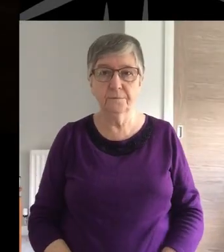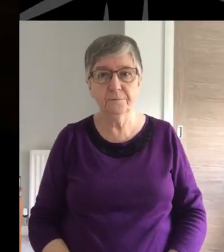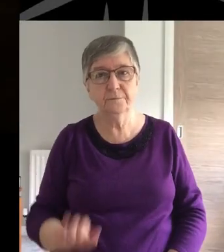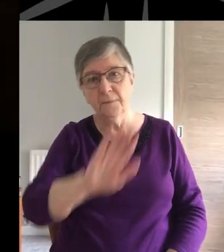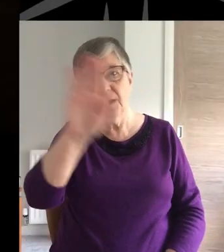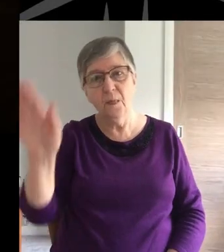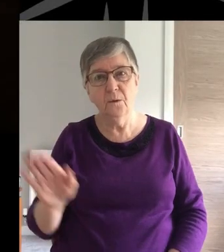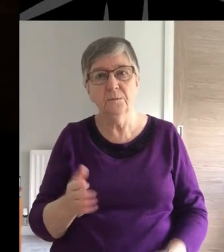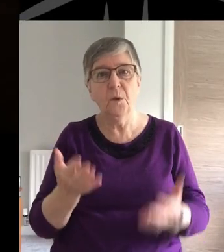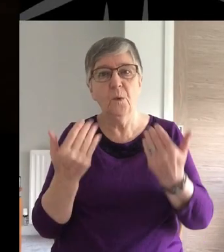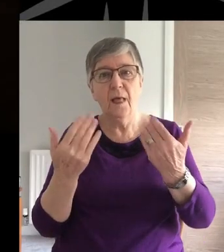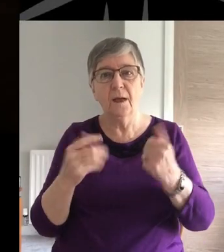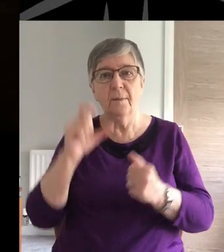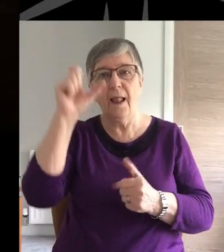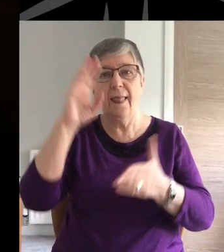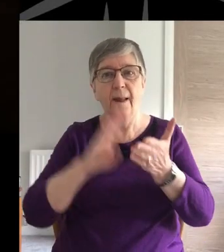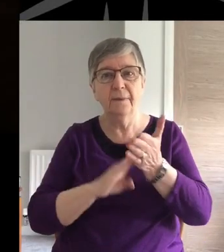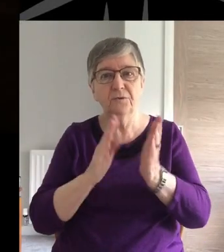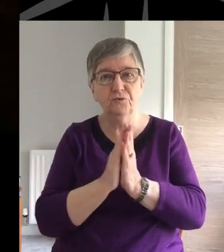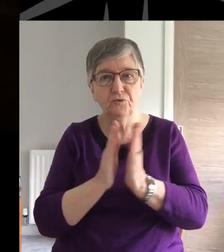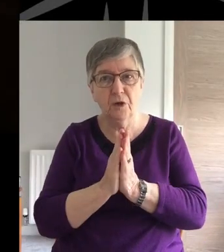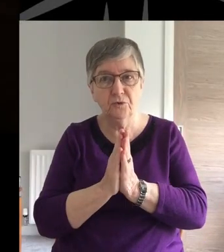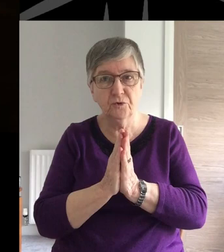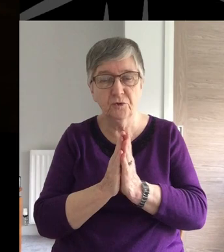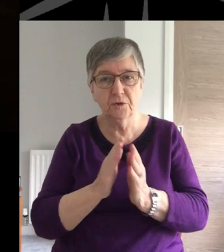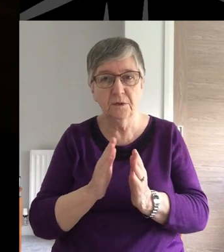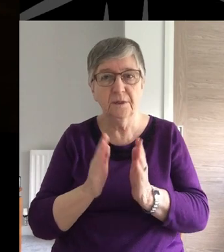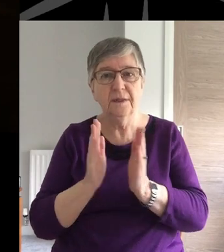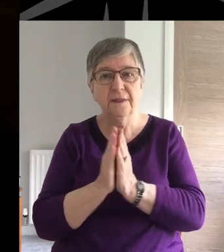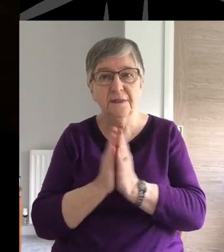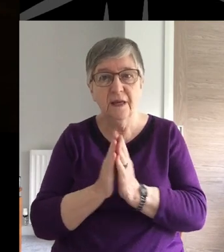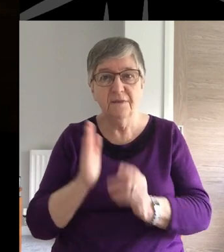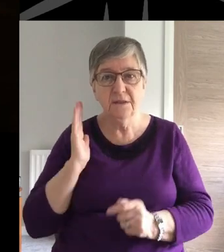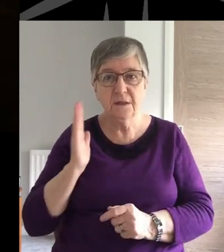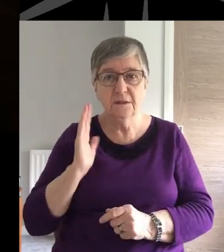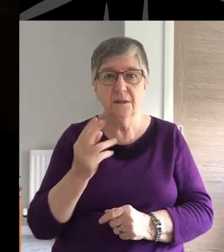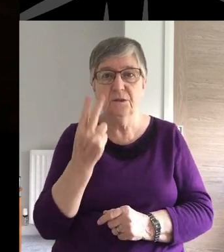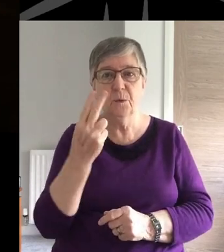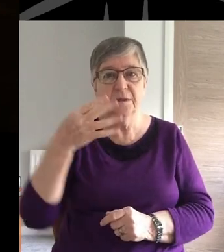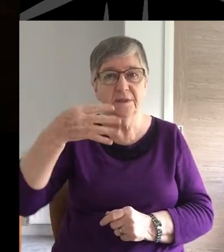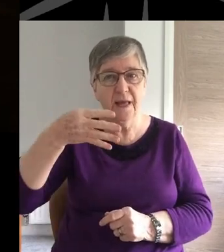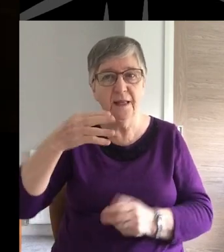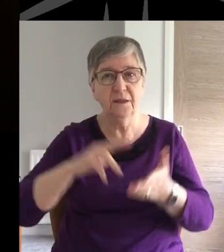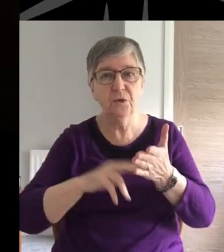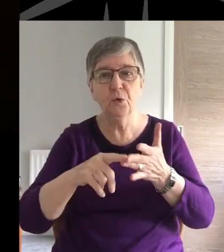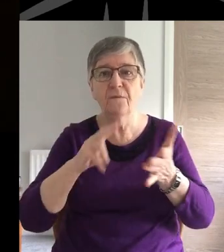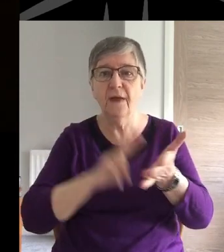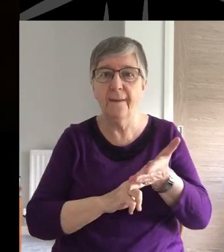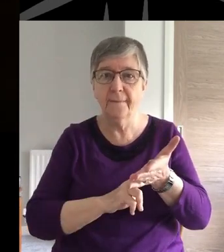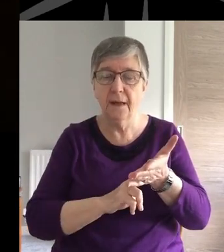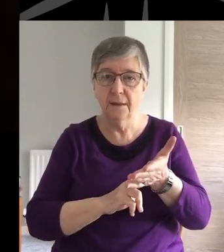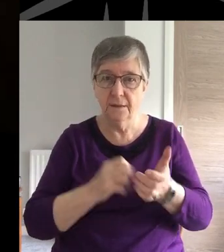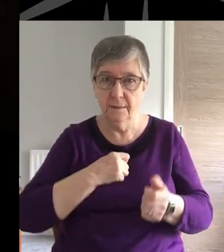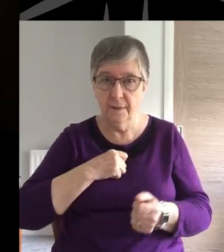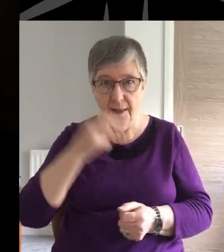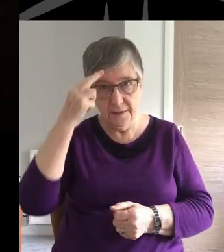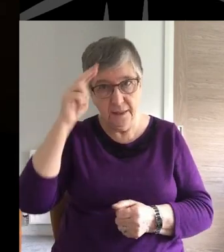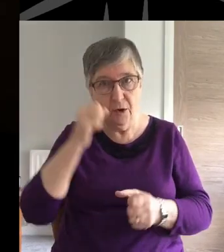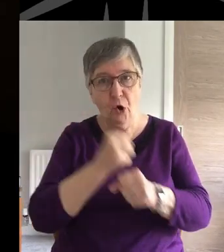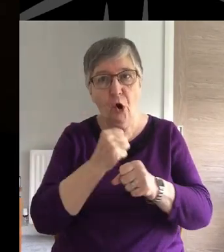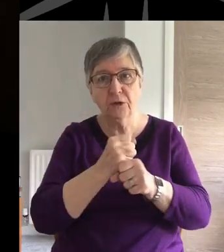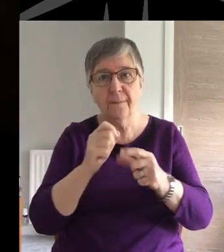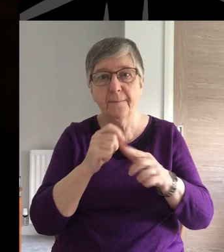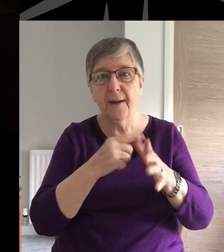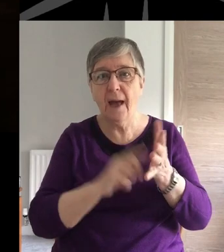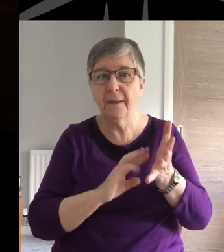Well, hello and welcome to Claremont Parish Church for our service that's for Sunday the 29th of November. My name's Gordon Palmer, minister here,